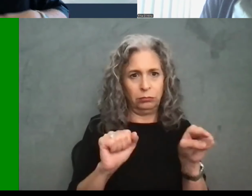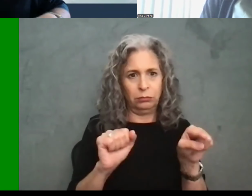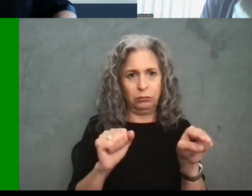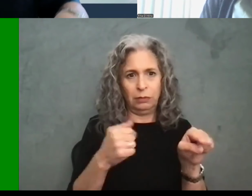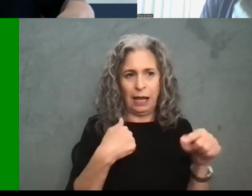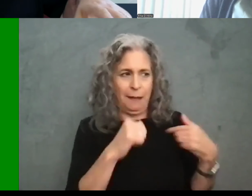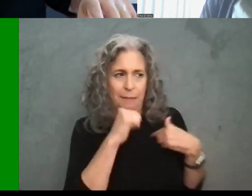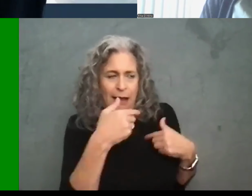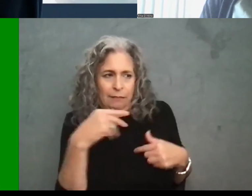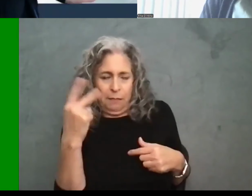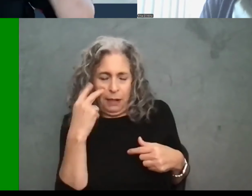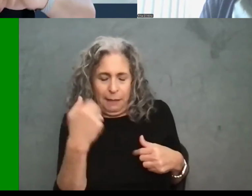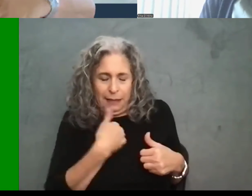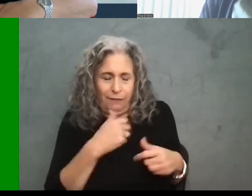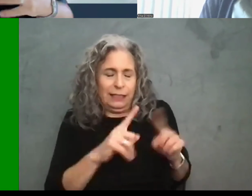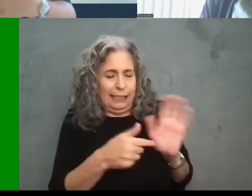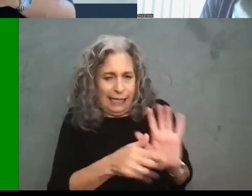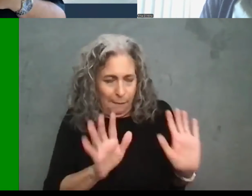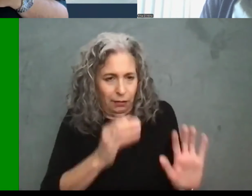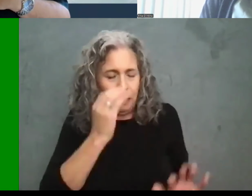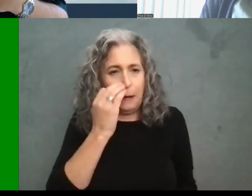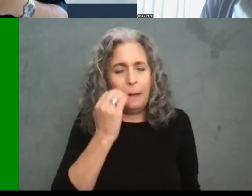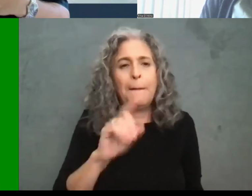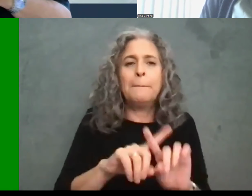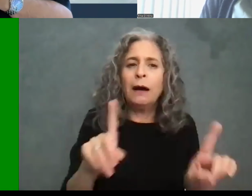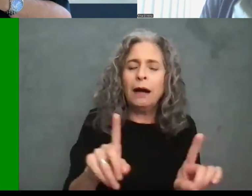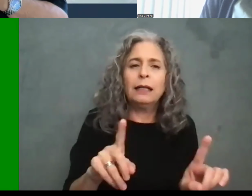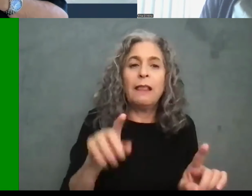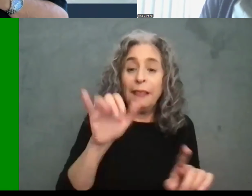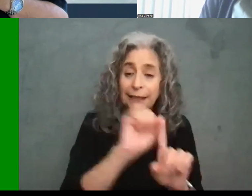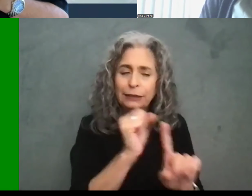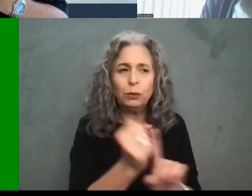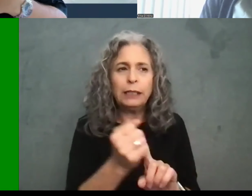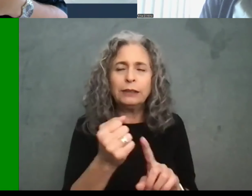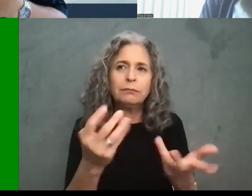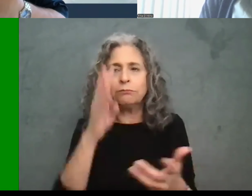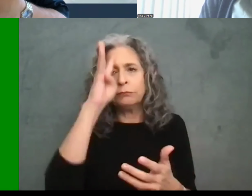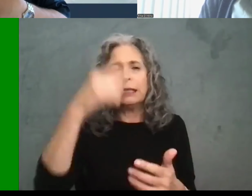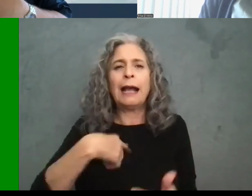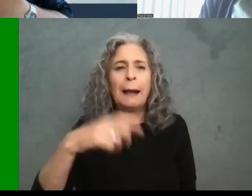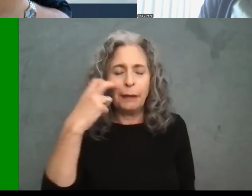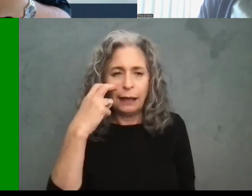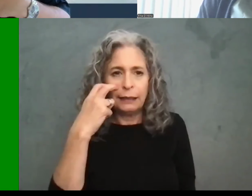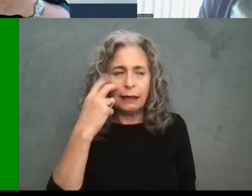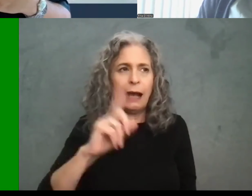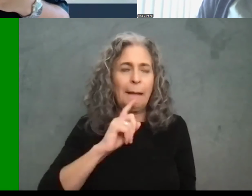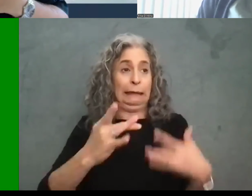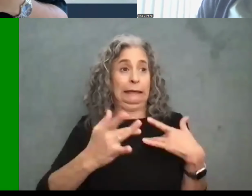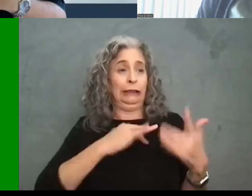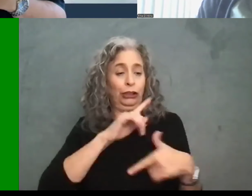I'm personally not blind. Um, but in this scenario, I'm blind, so maybe I'm really concerned